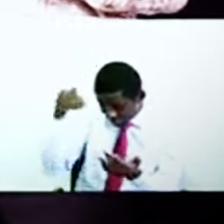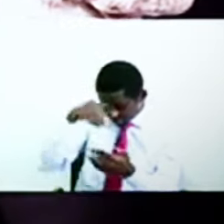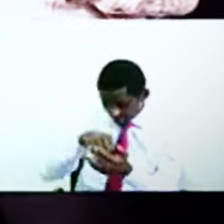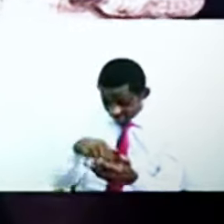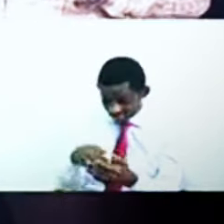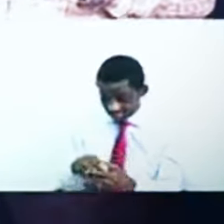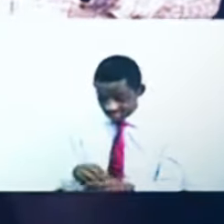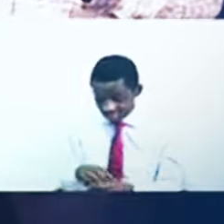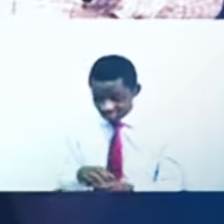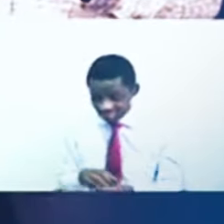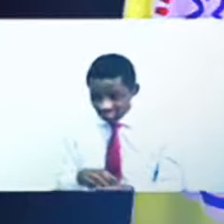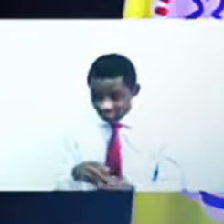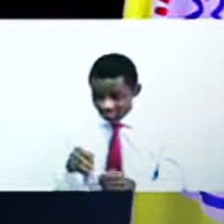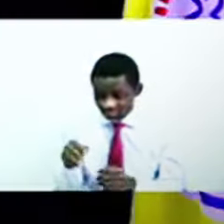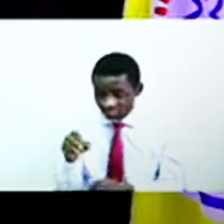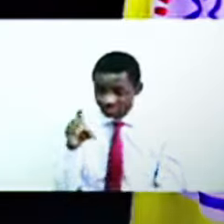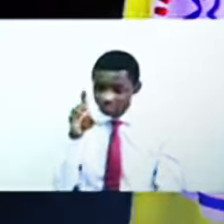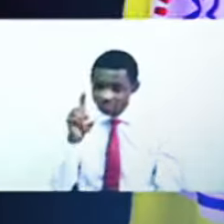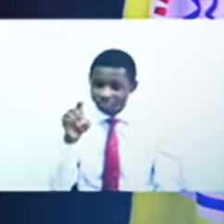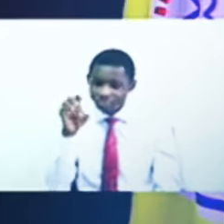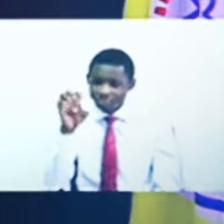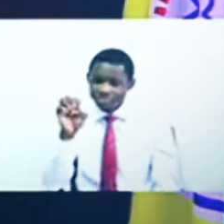17,